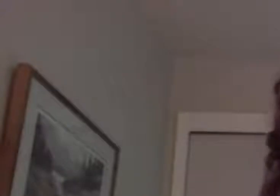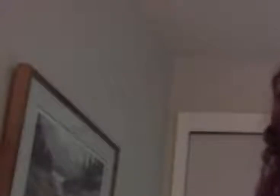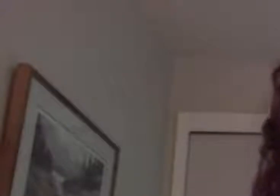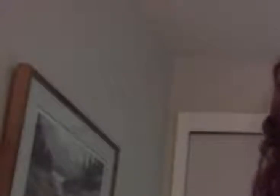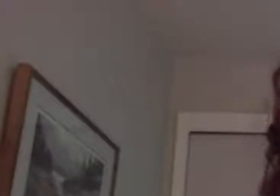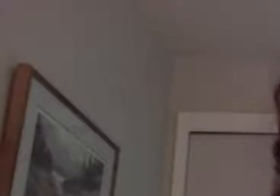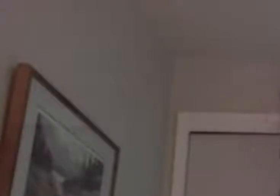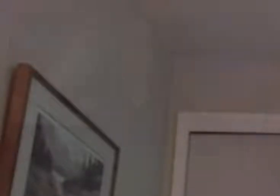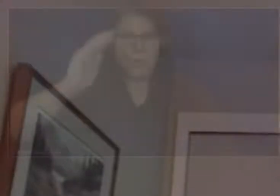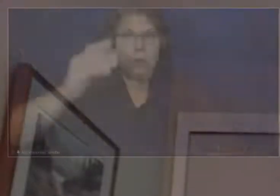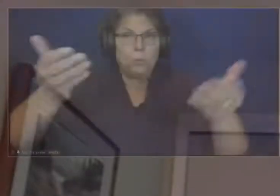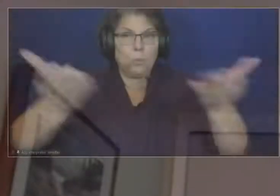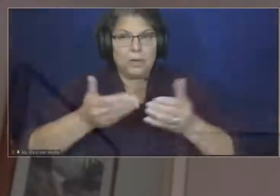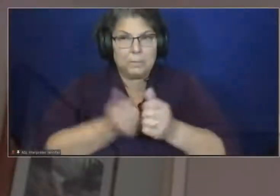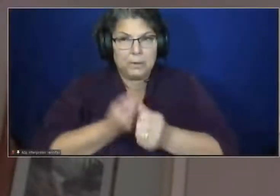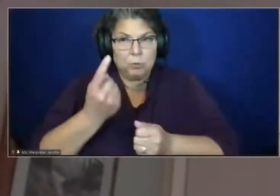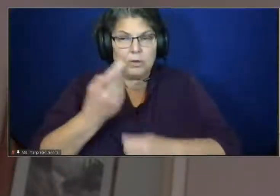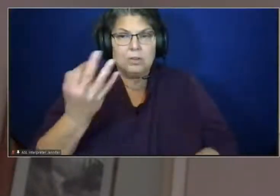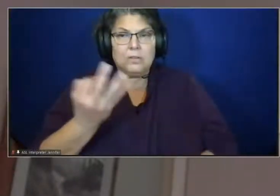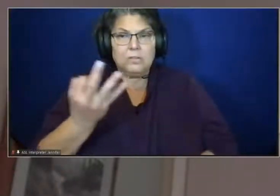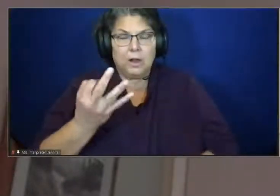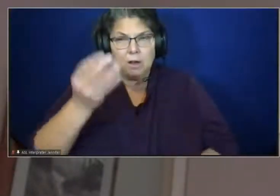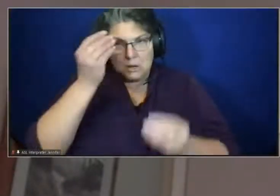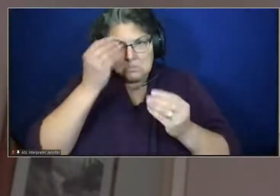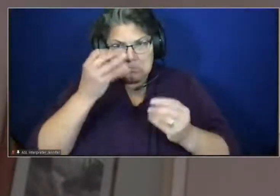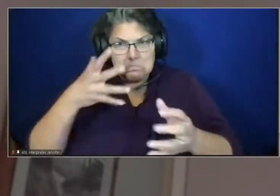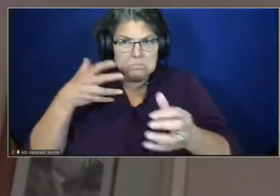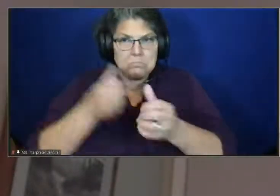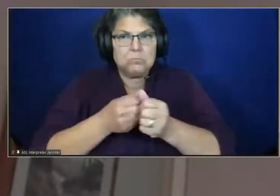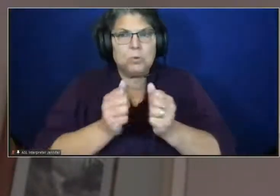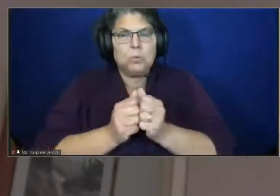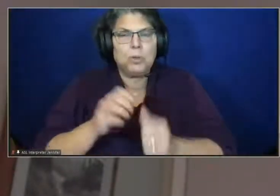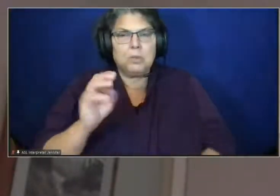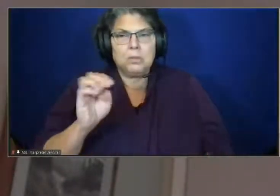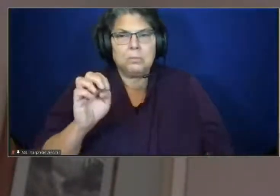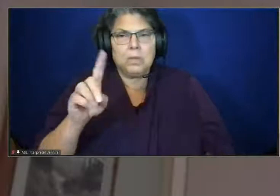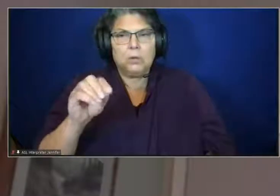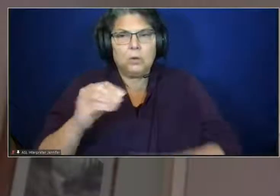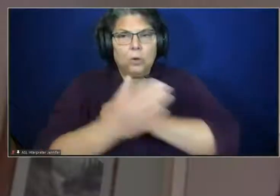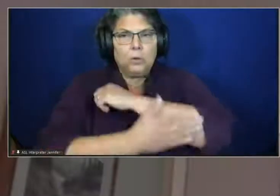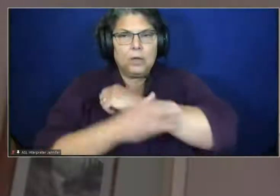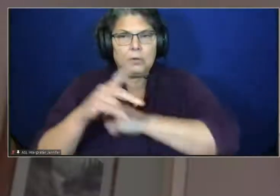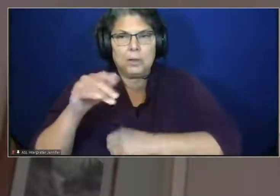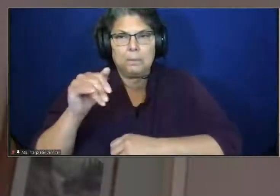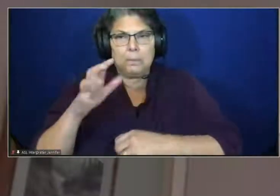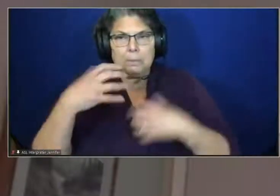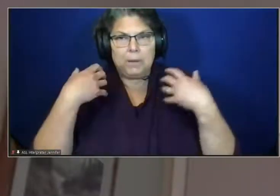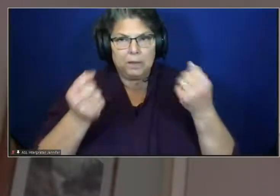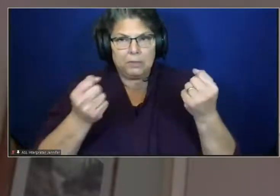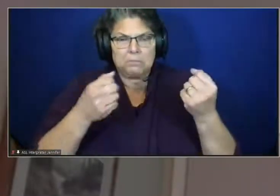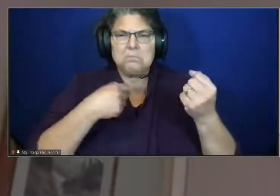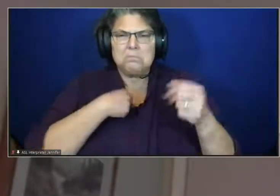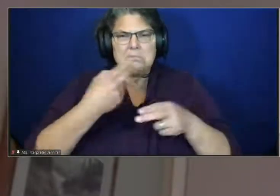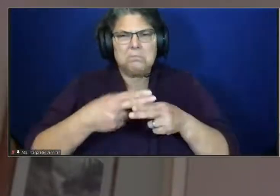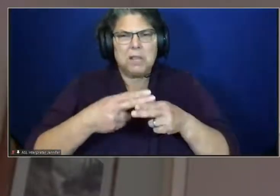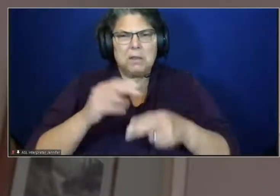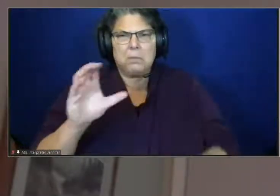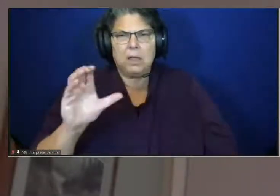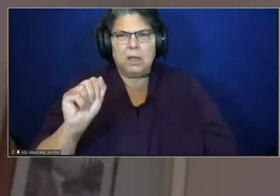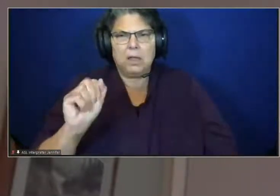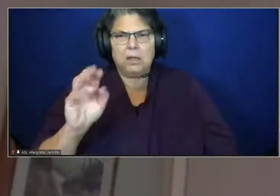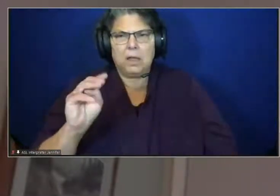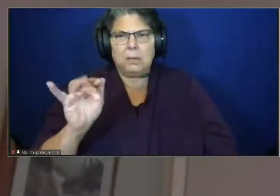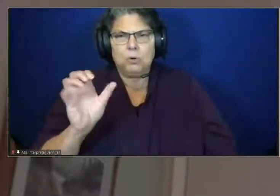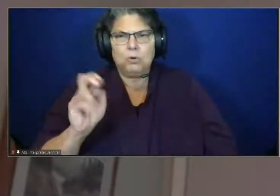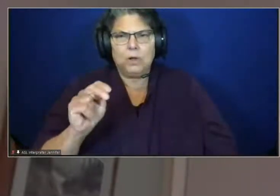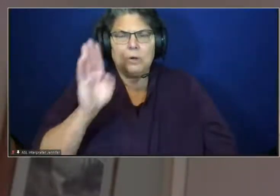Hello and welcome everyone to the Friday Update with Mendocino County Public Health. My name is Cameron Brown, and we're very happy to have Dr. Andy Coren,